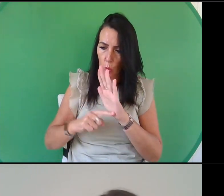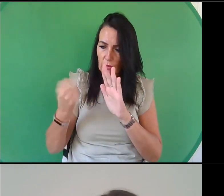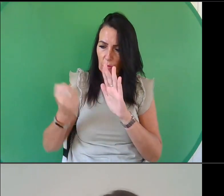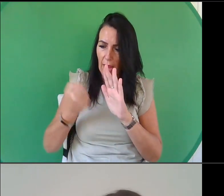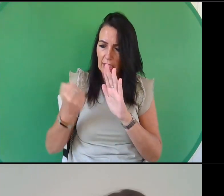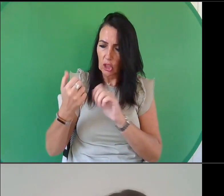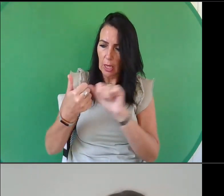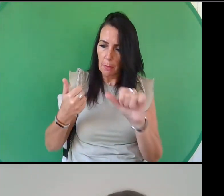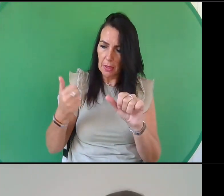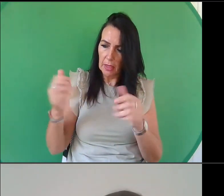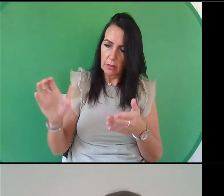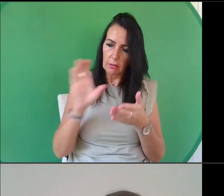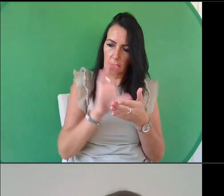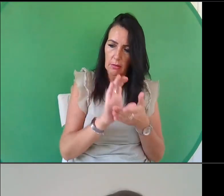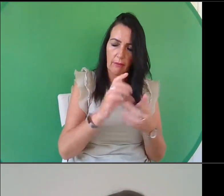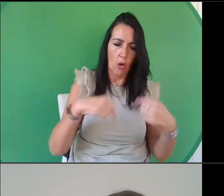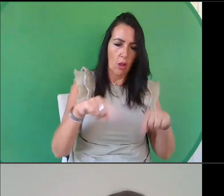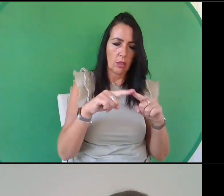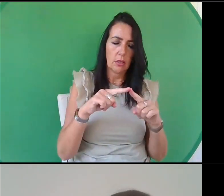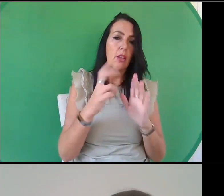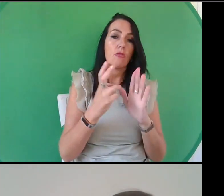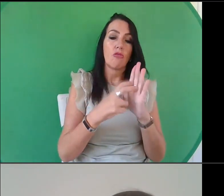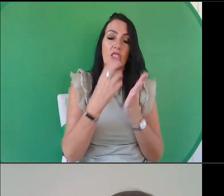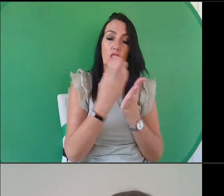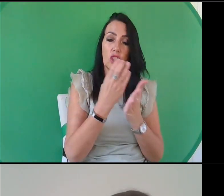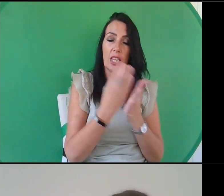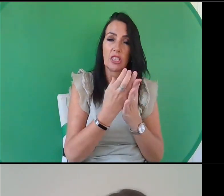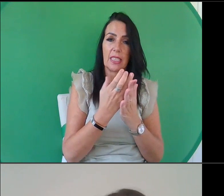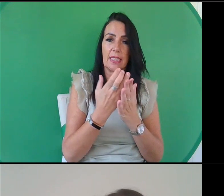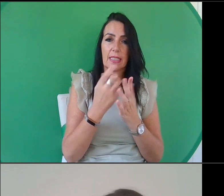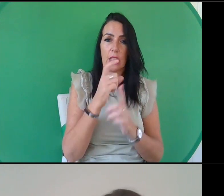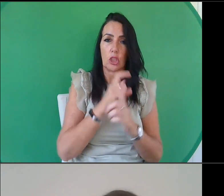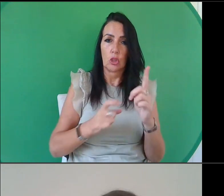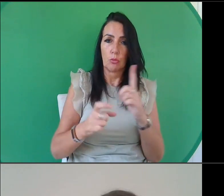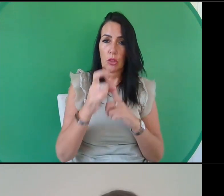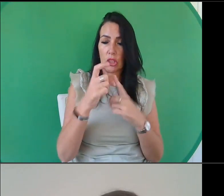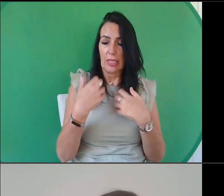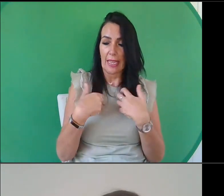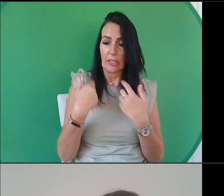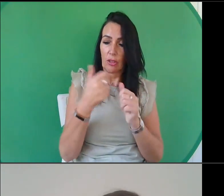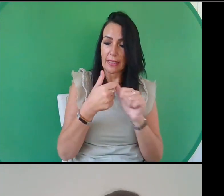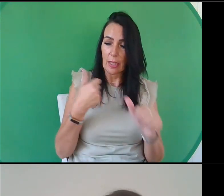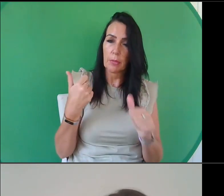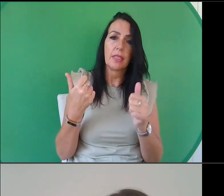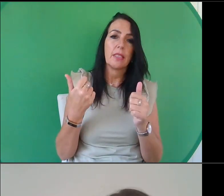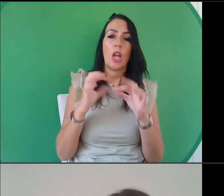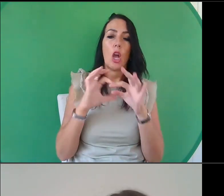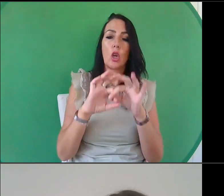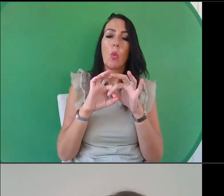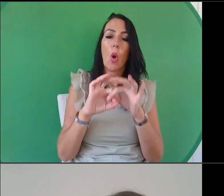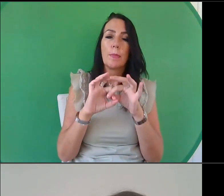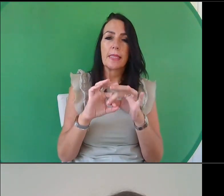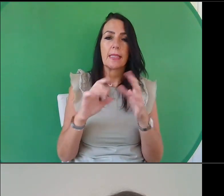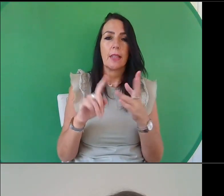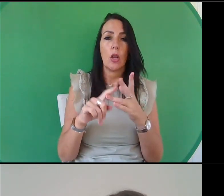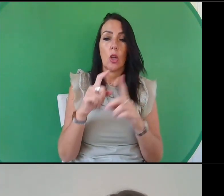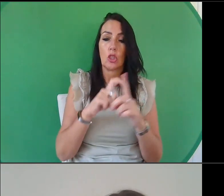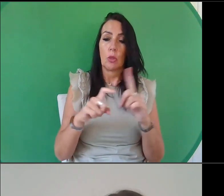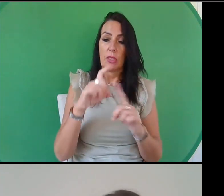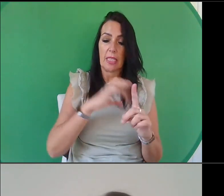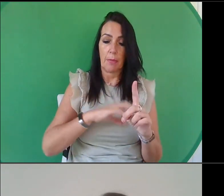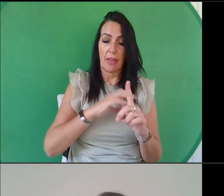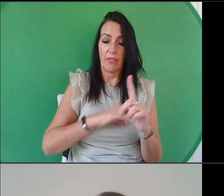And registered charities, community interest companies, cooperative societies and community benefit